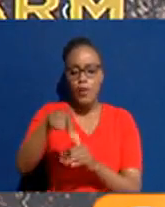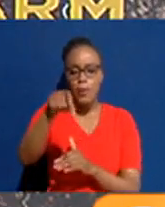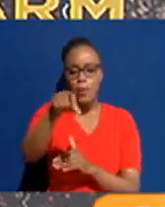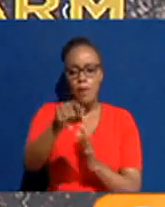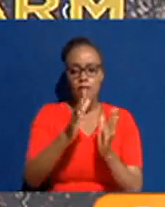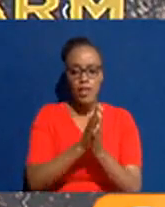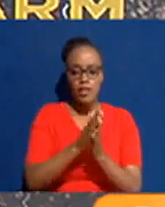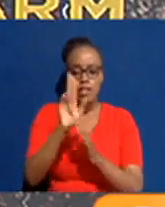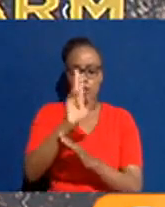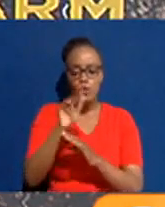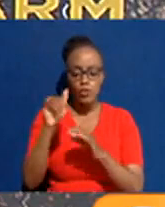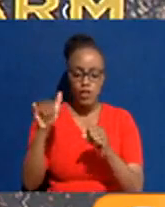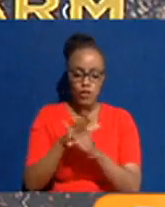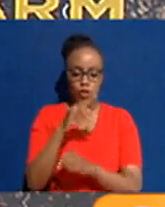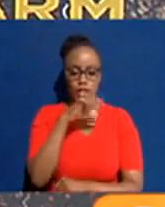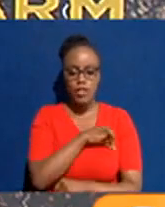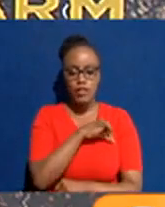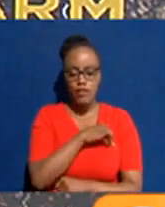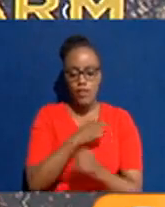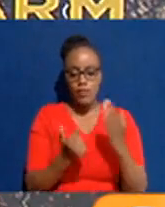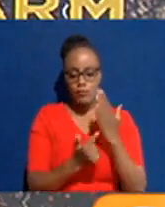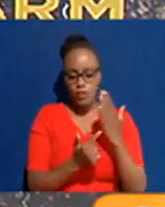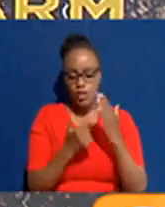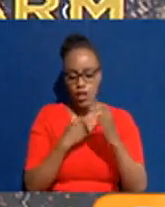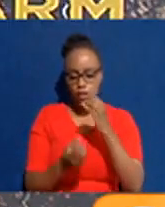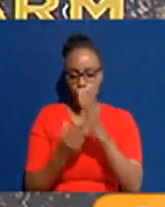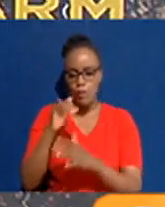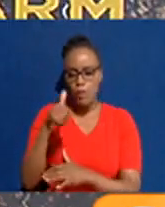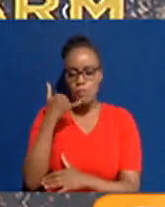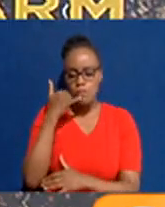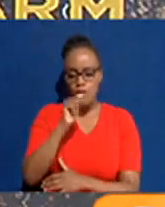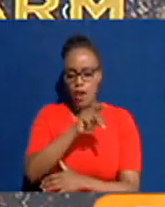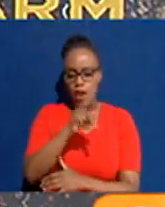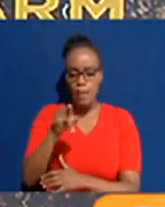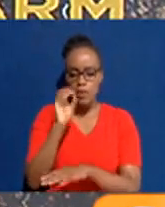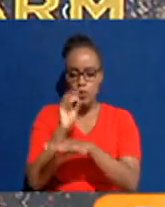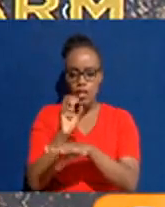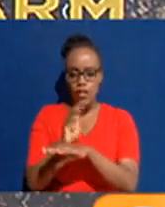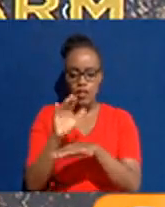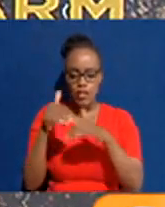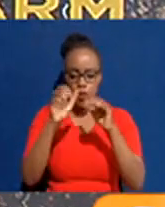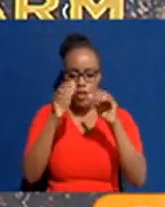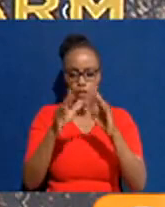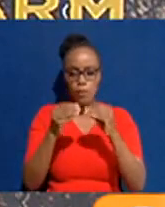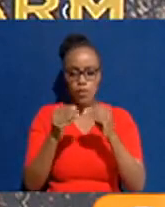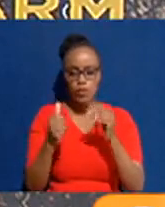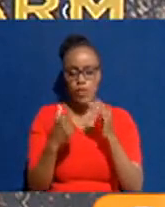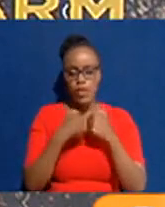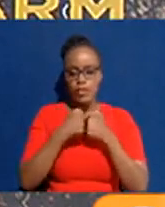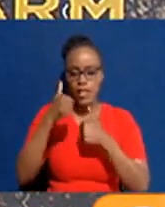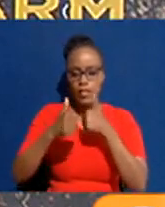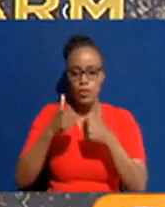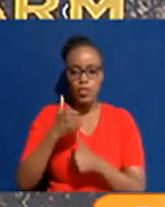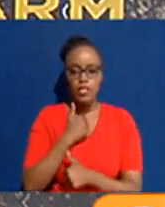and maximize returns. Now, tech experts have devised mobile-based applications to advise and help farmers solve challenges they